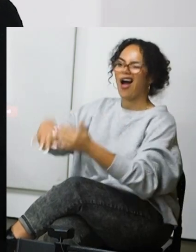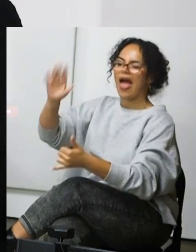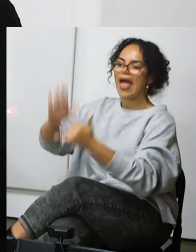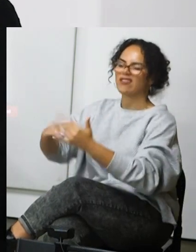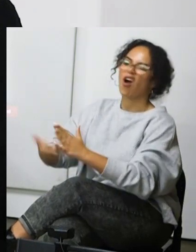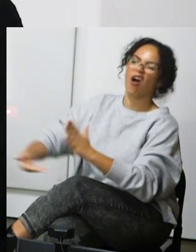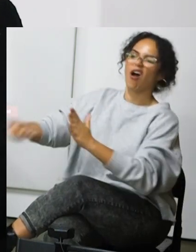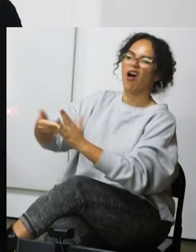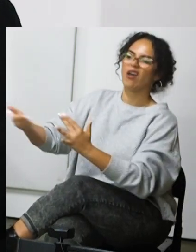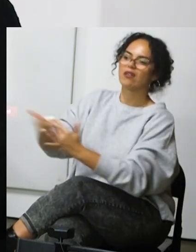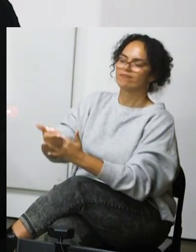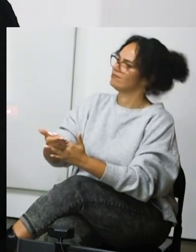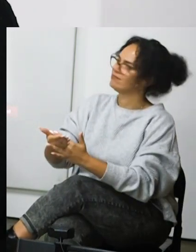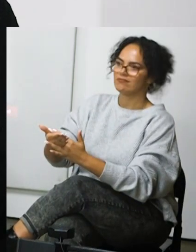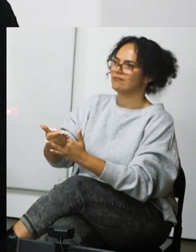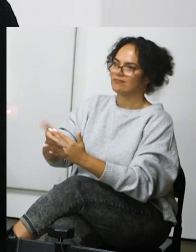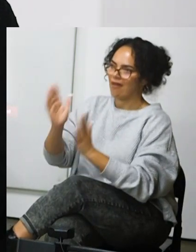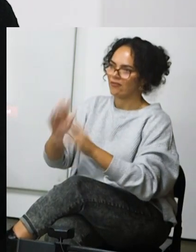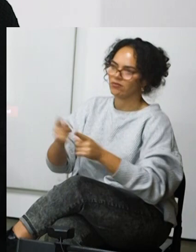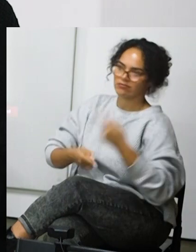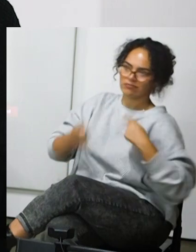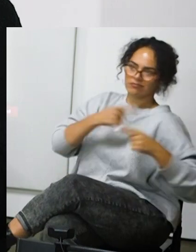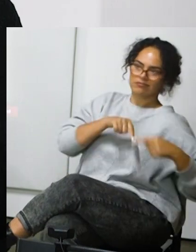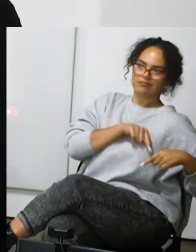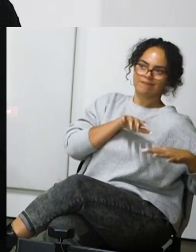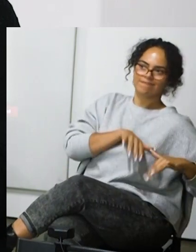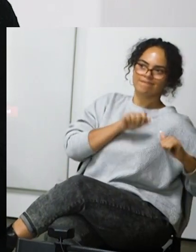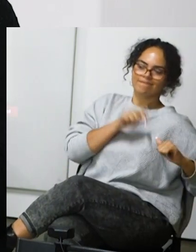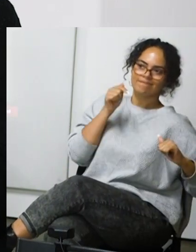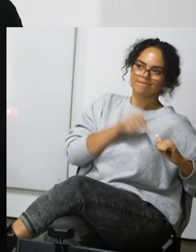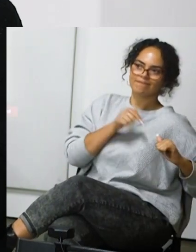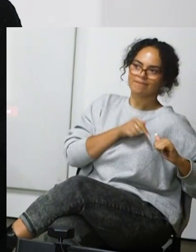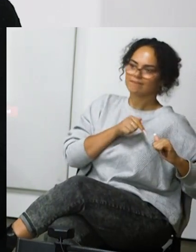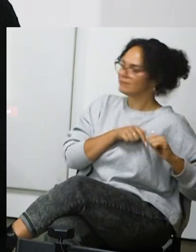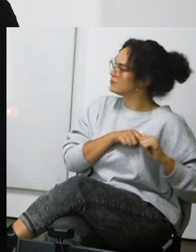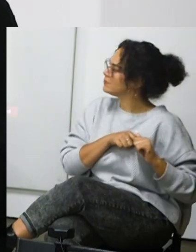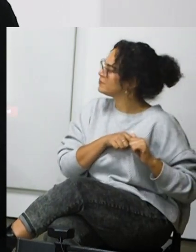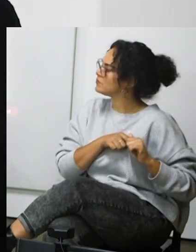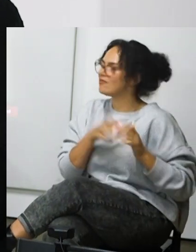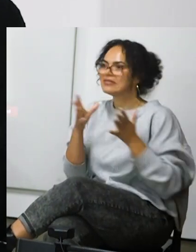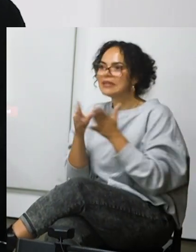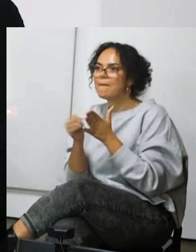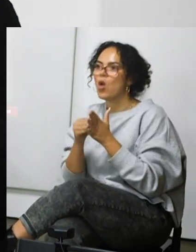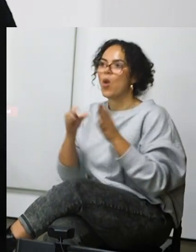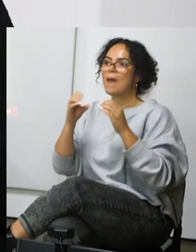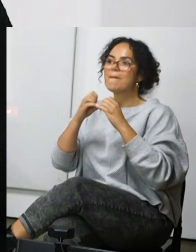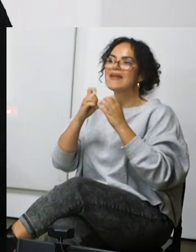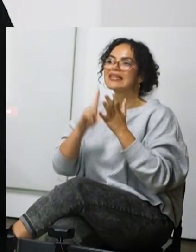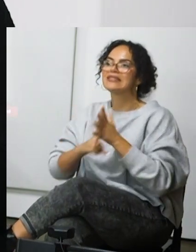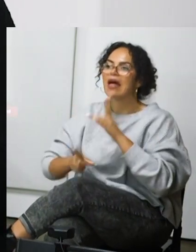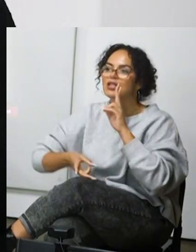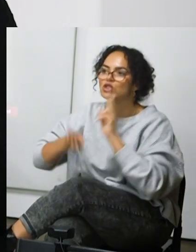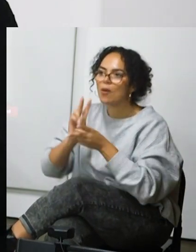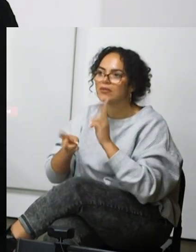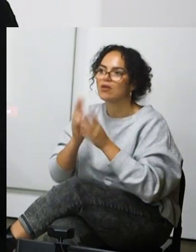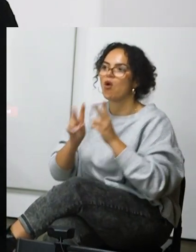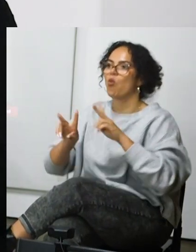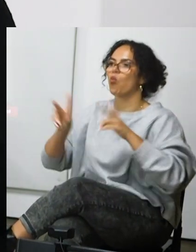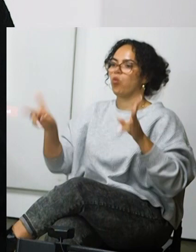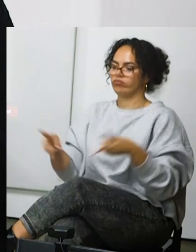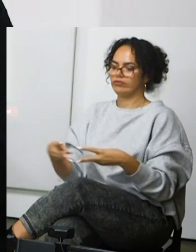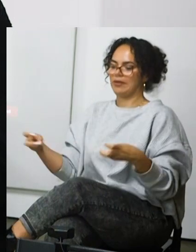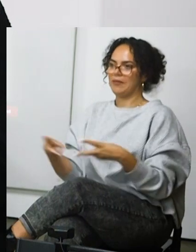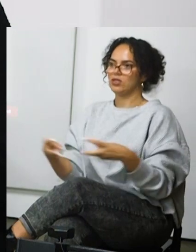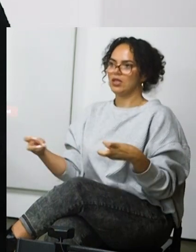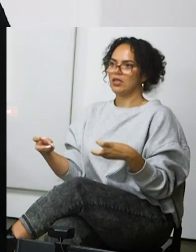really, really hard and takes a long time to book the BSL interpreter or live captioning time and as